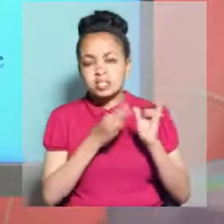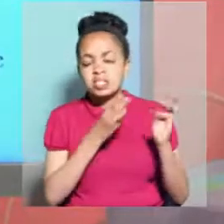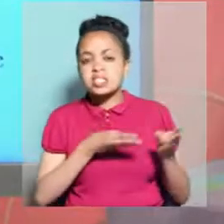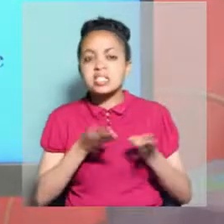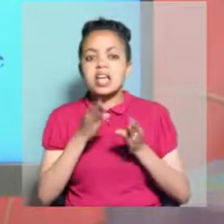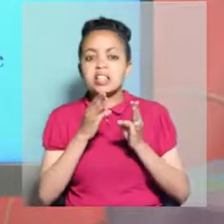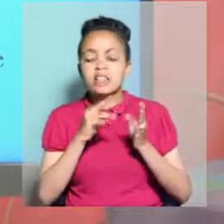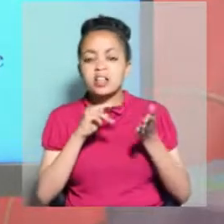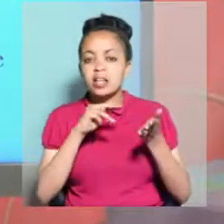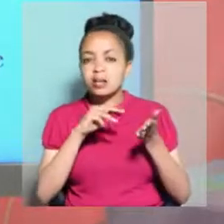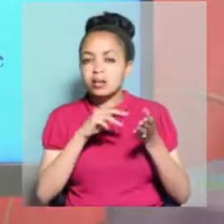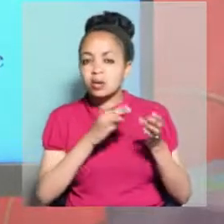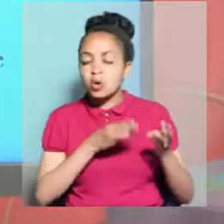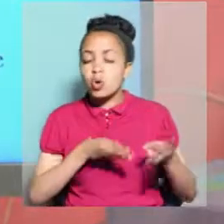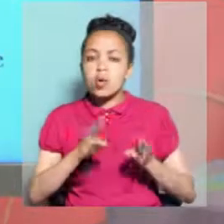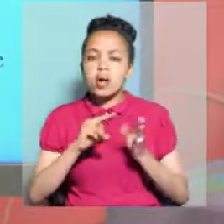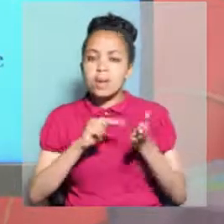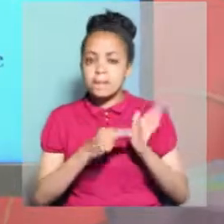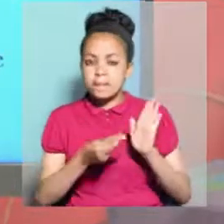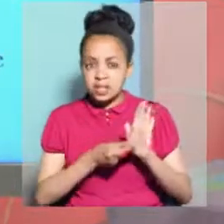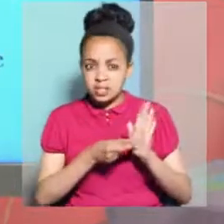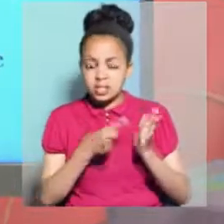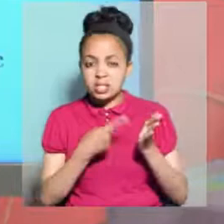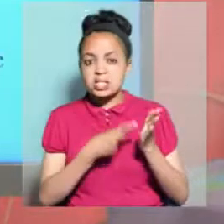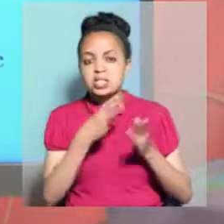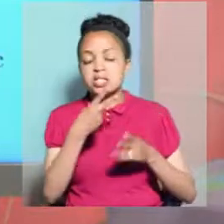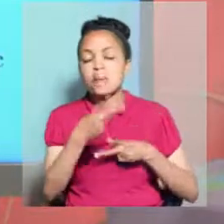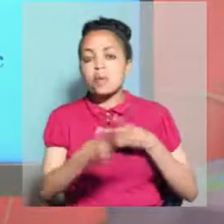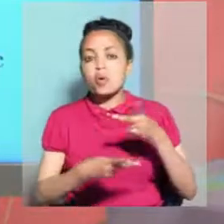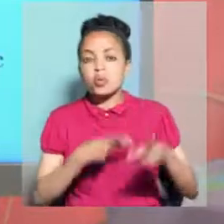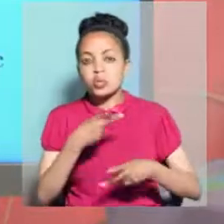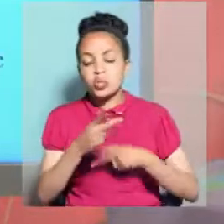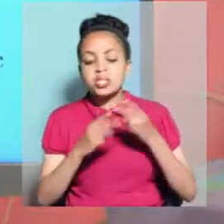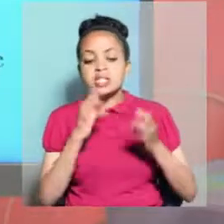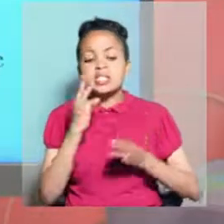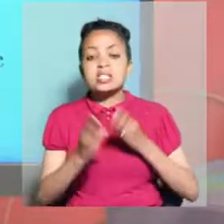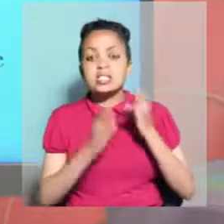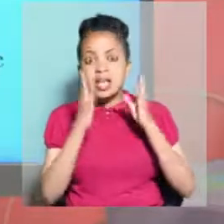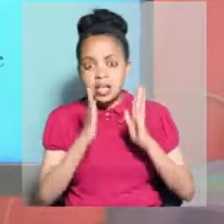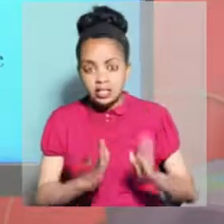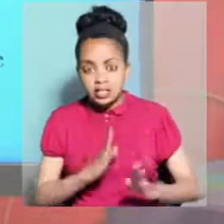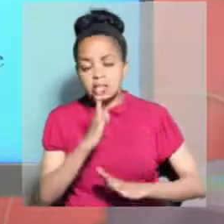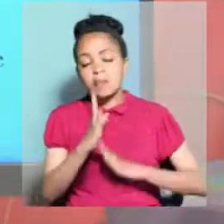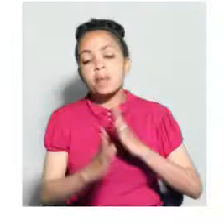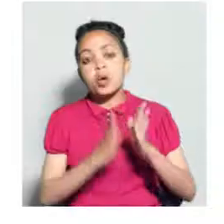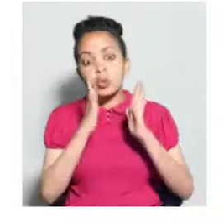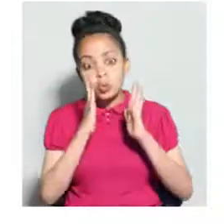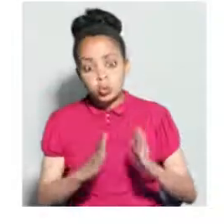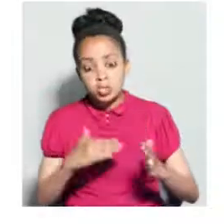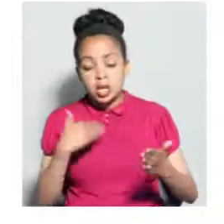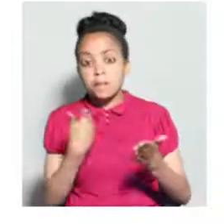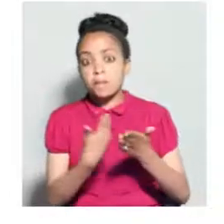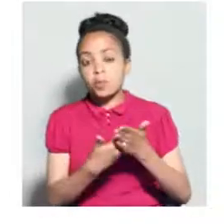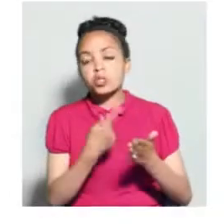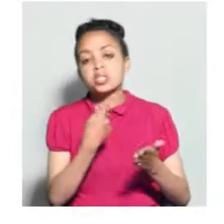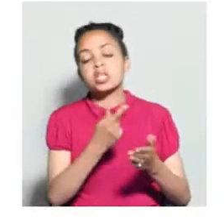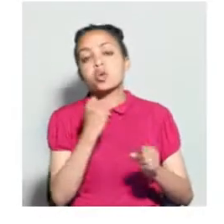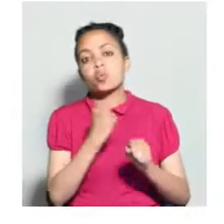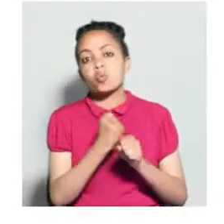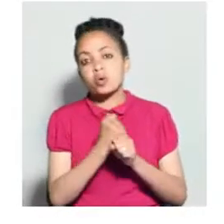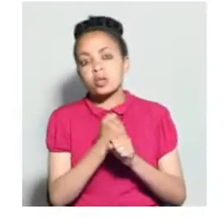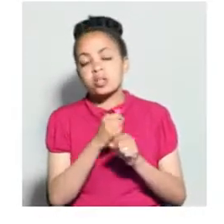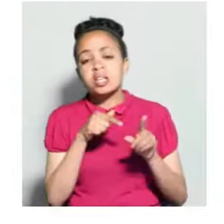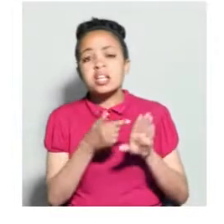mean? Yes, it is a process by which scientists, biologists approach their work. For example,